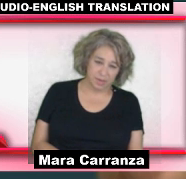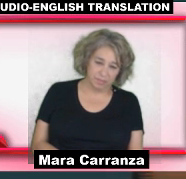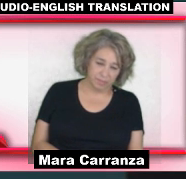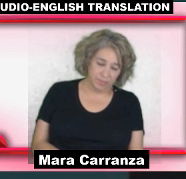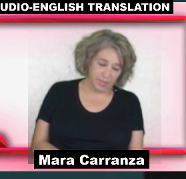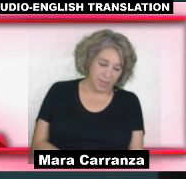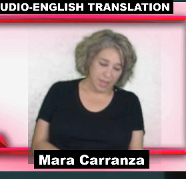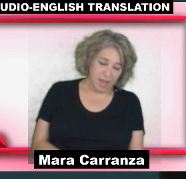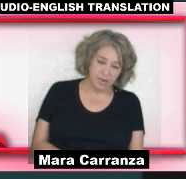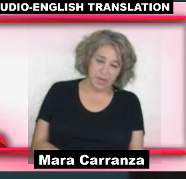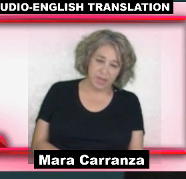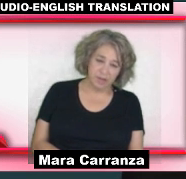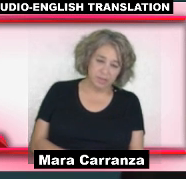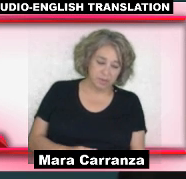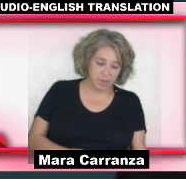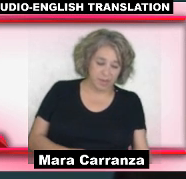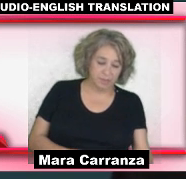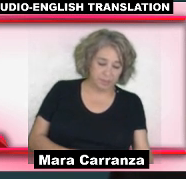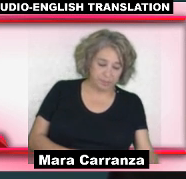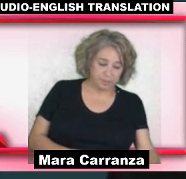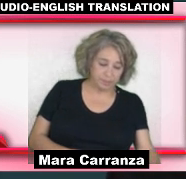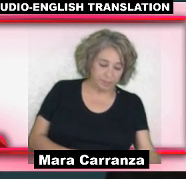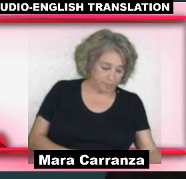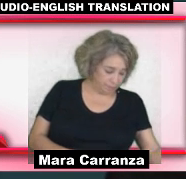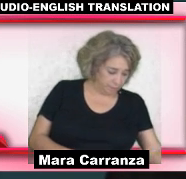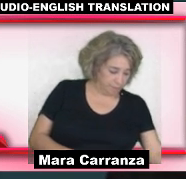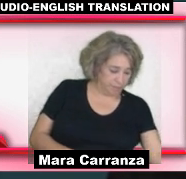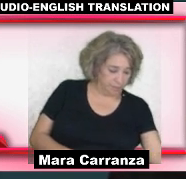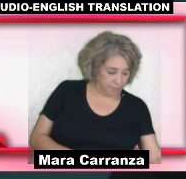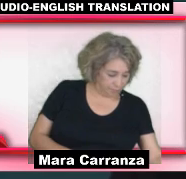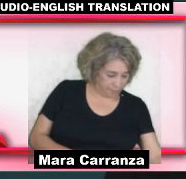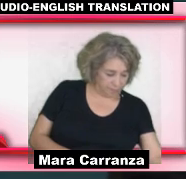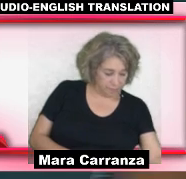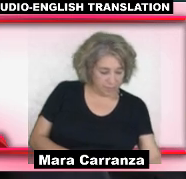right, how did it used to be?